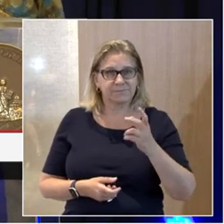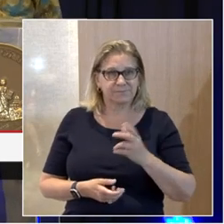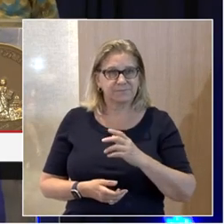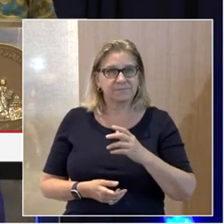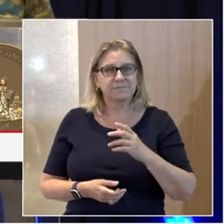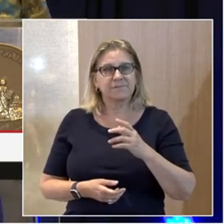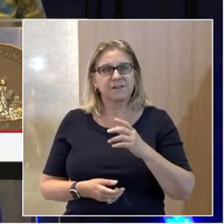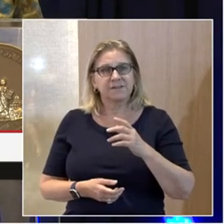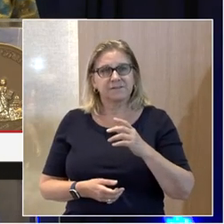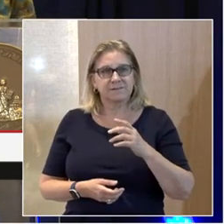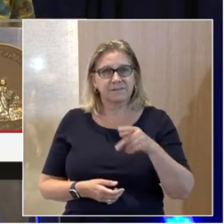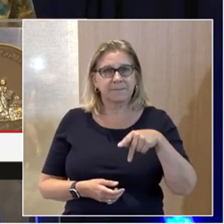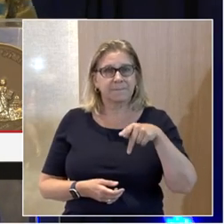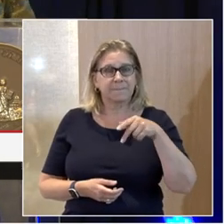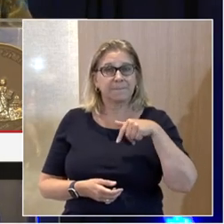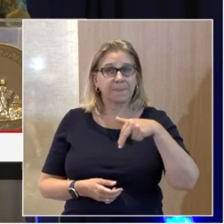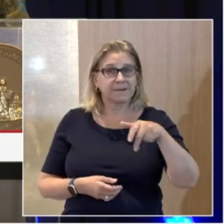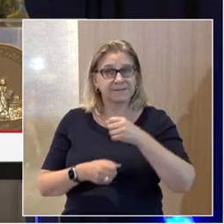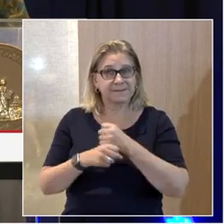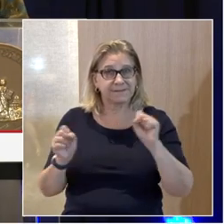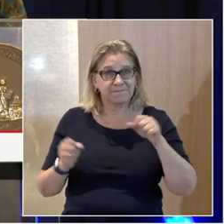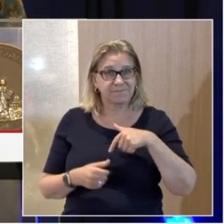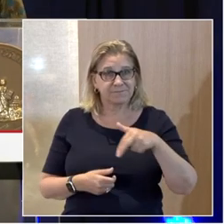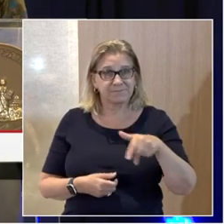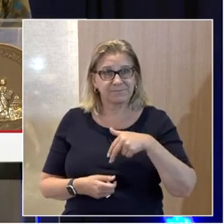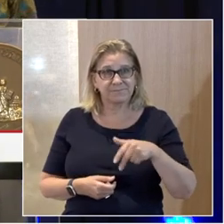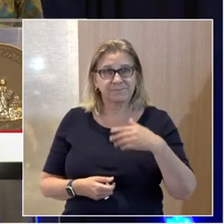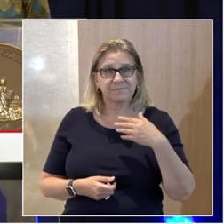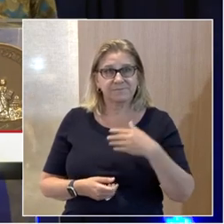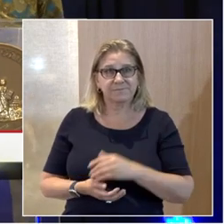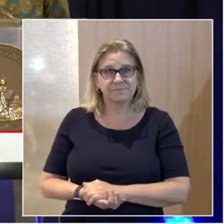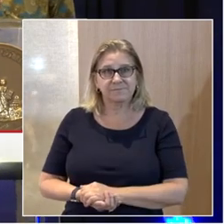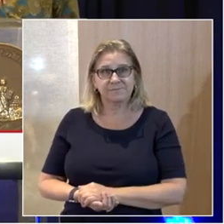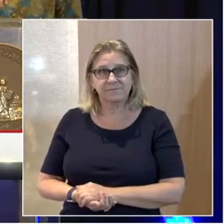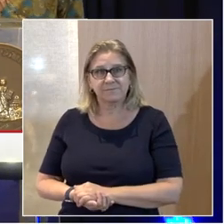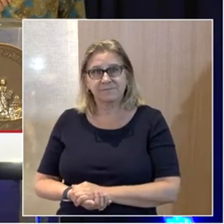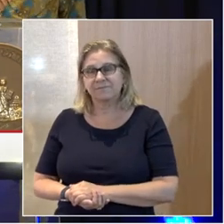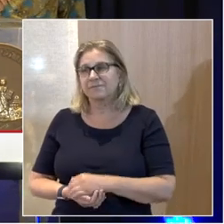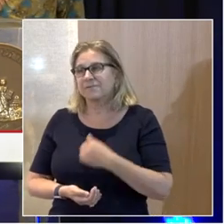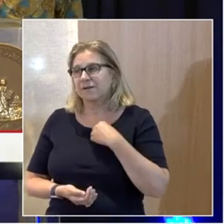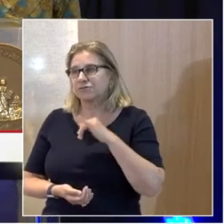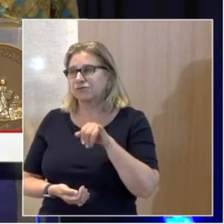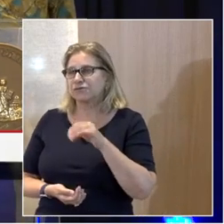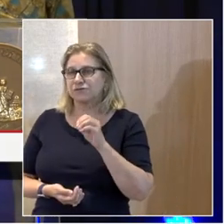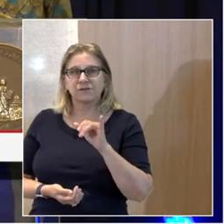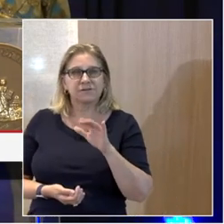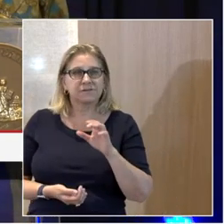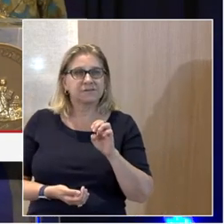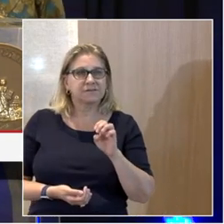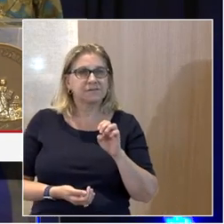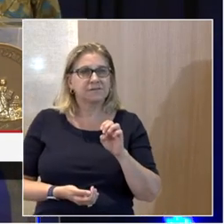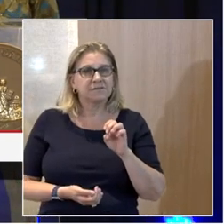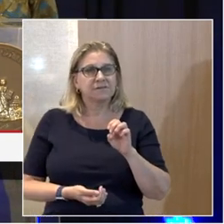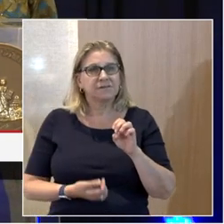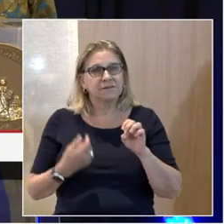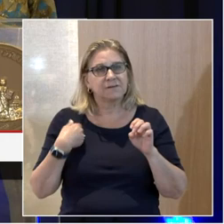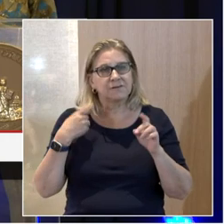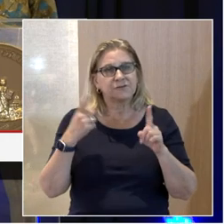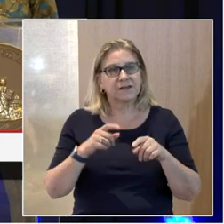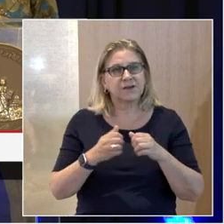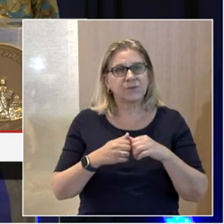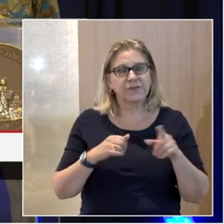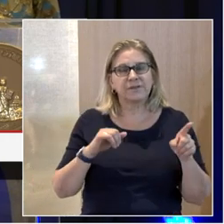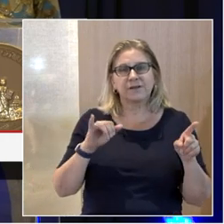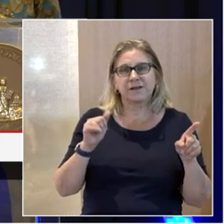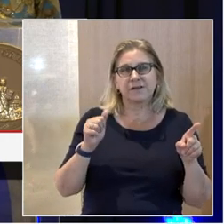right. Hi, my name is Josie Harris, Black Belle DC, and I'm kind of parallel to what Ian just pointed out. Small